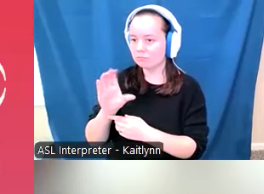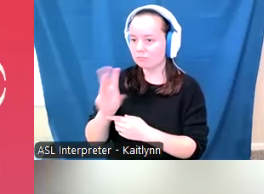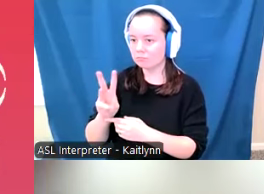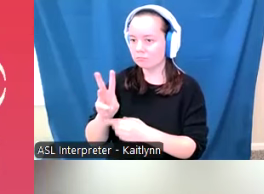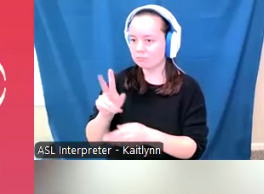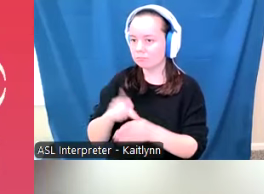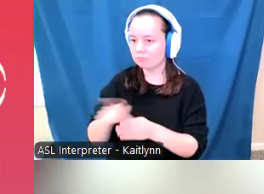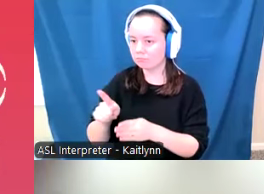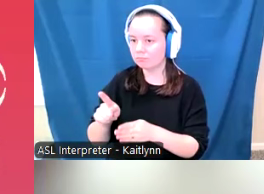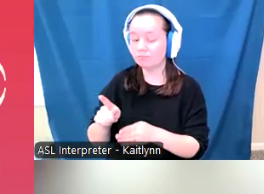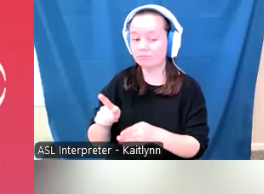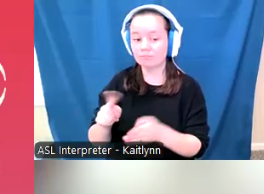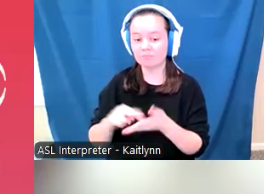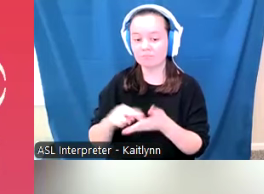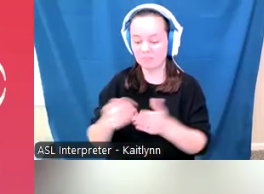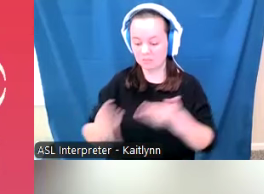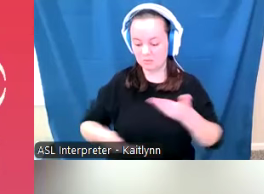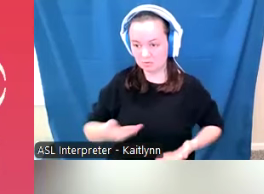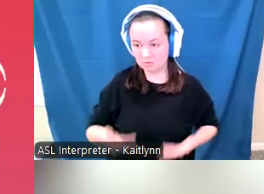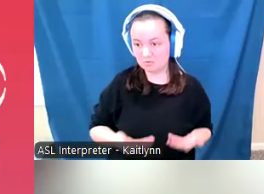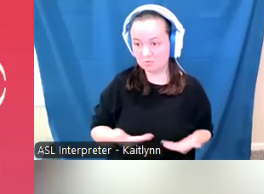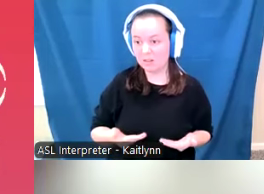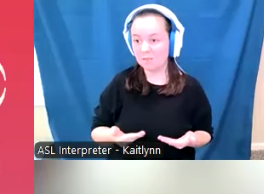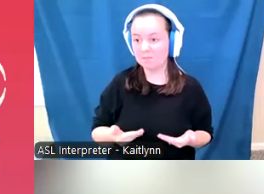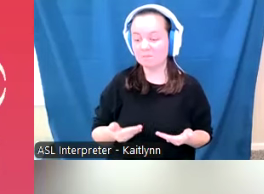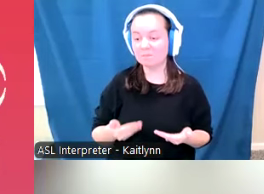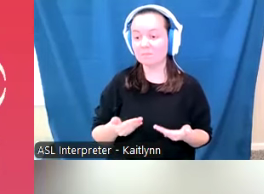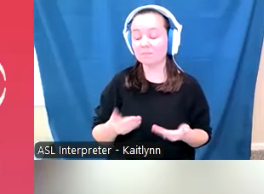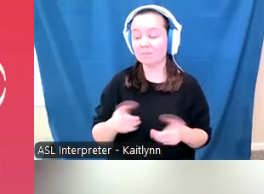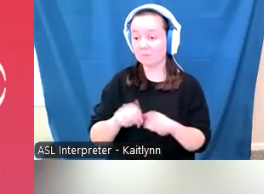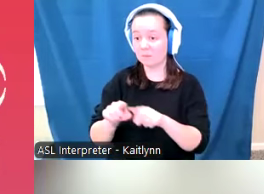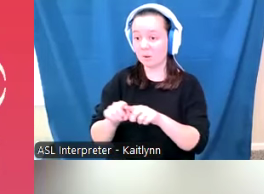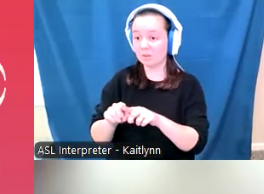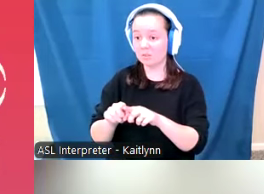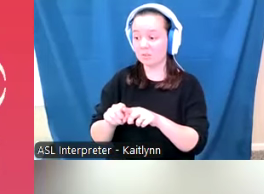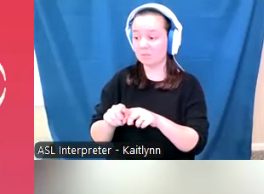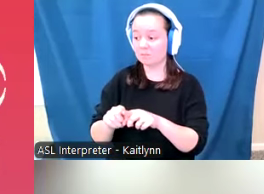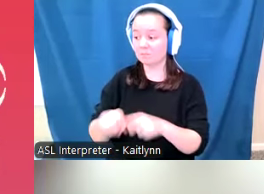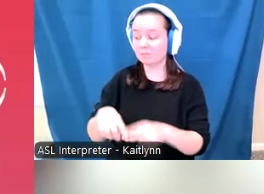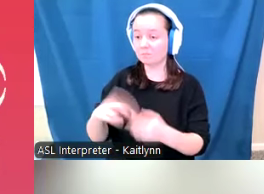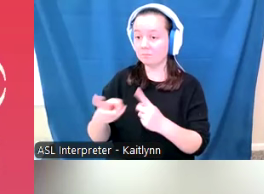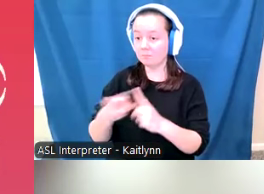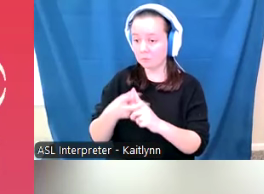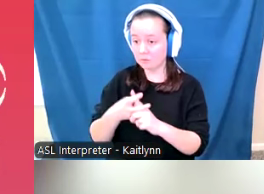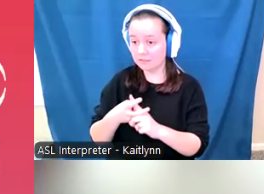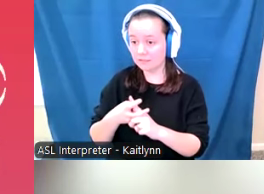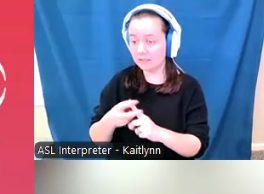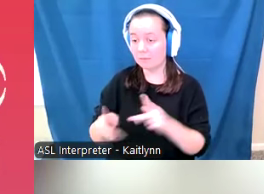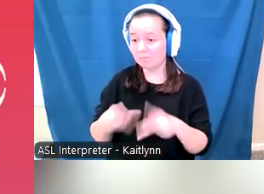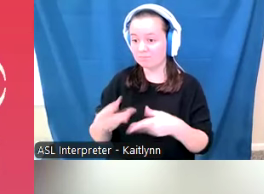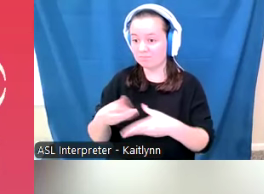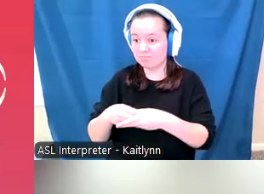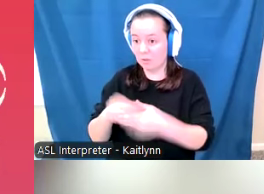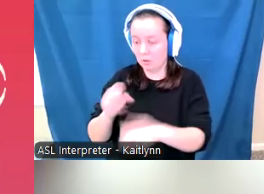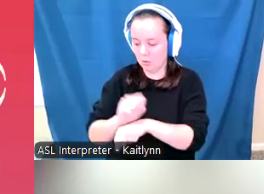both recruiting people to join the workforce, as well as retaining direct care professionals currently in the